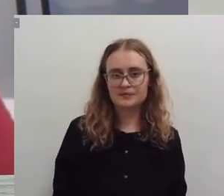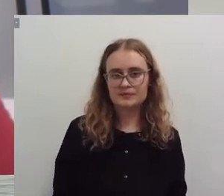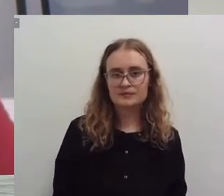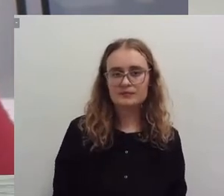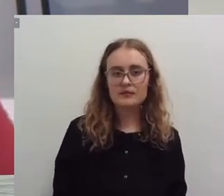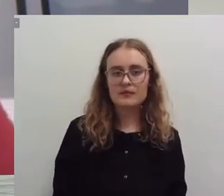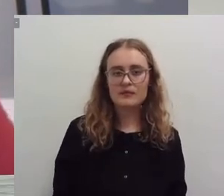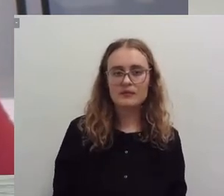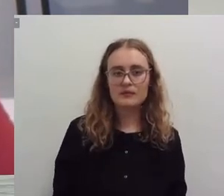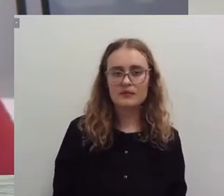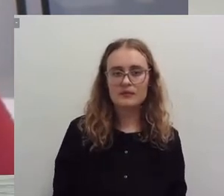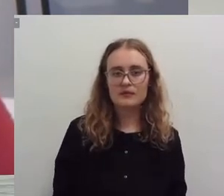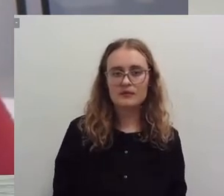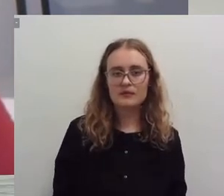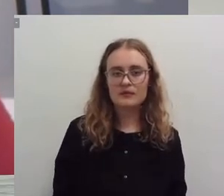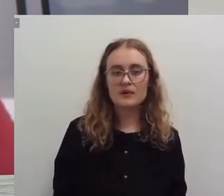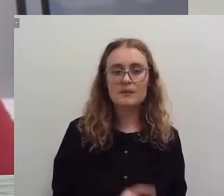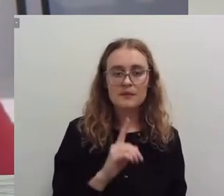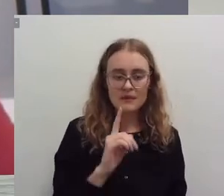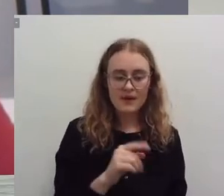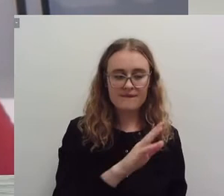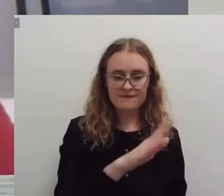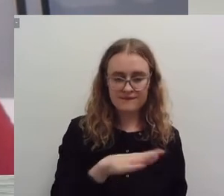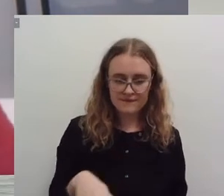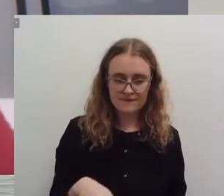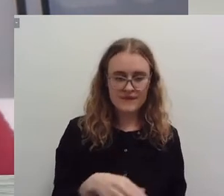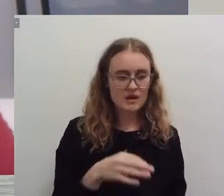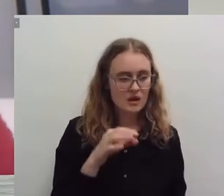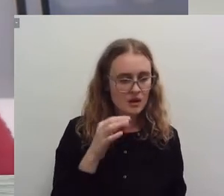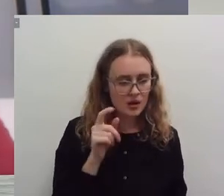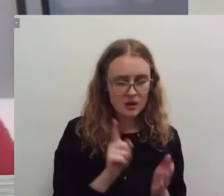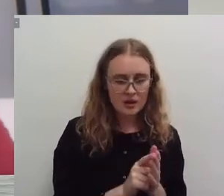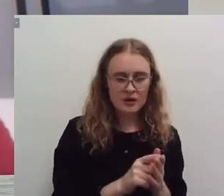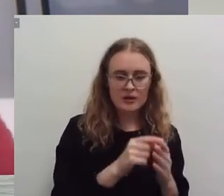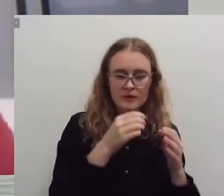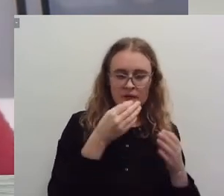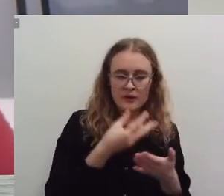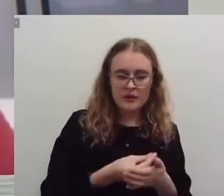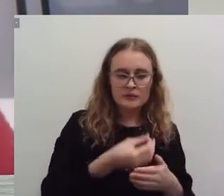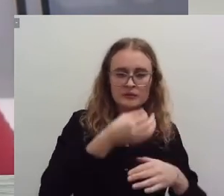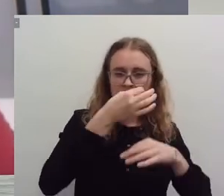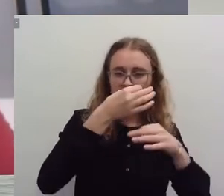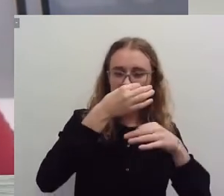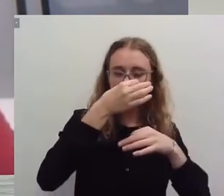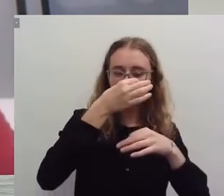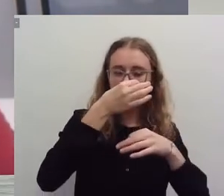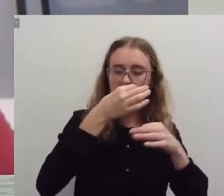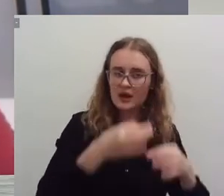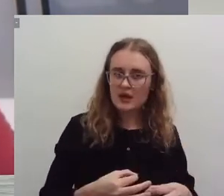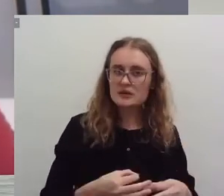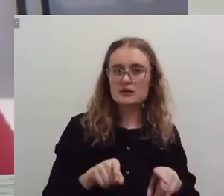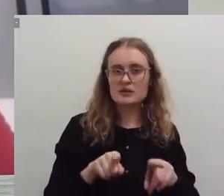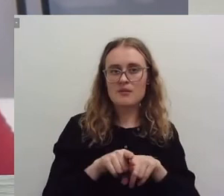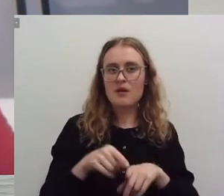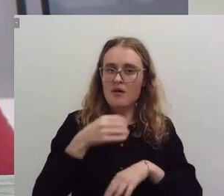needs to know about their rights. It just shouldn't be as a gift for good behavior. And